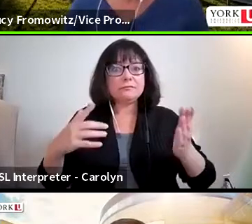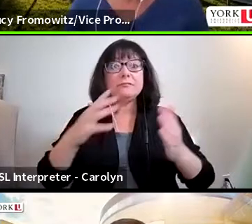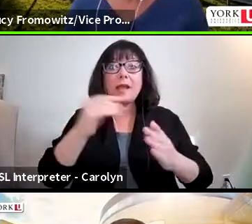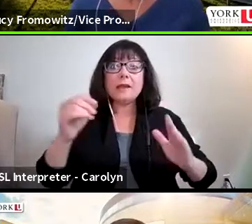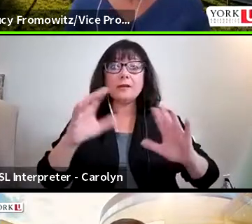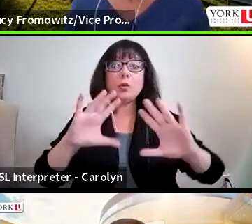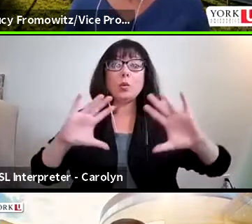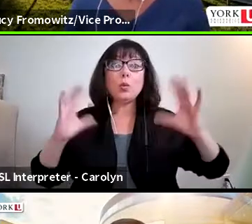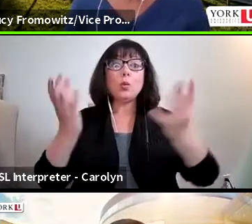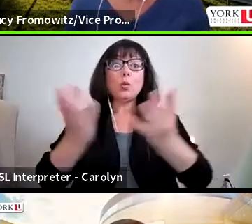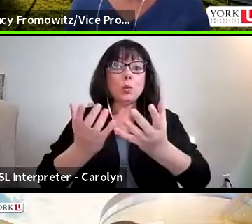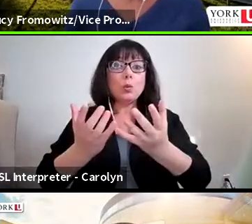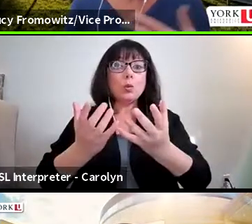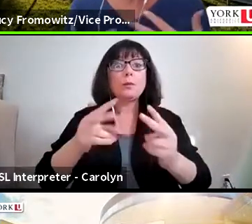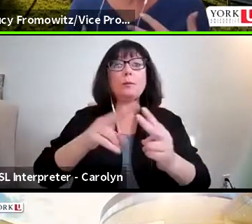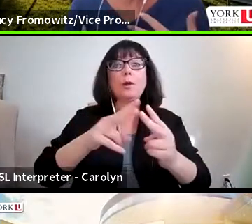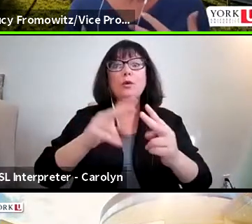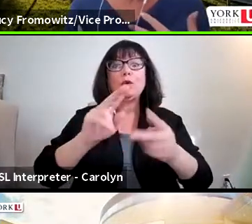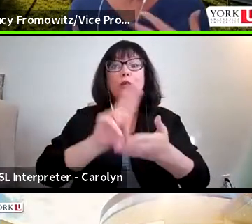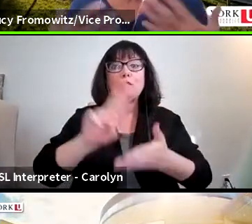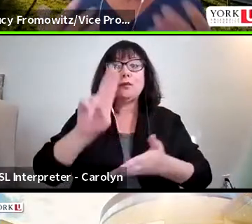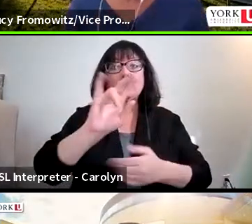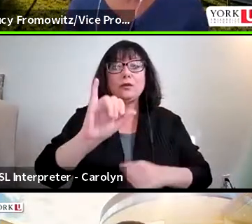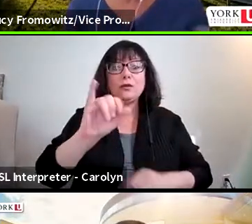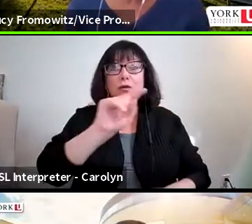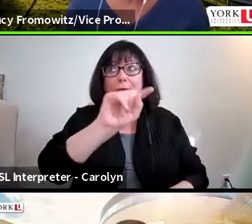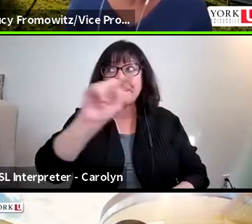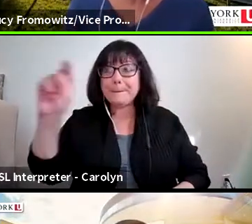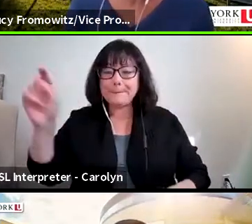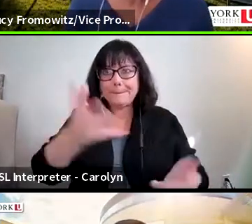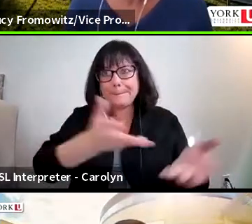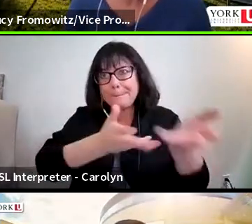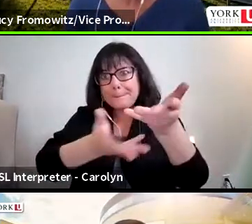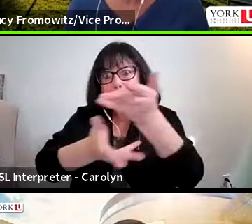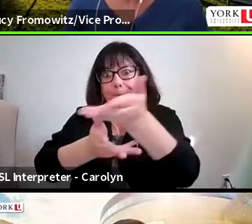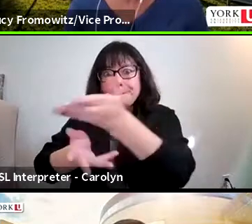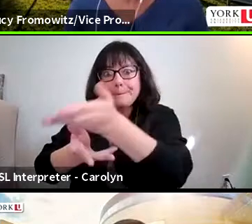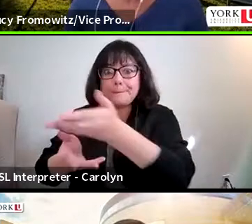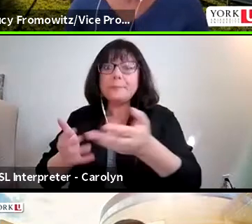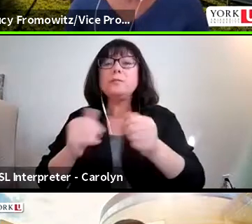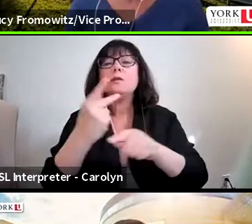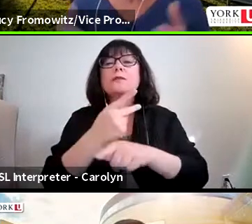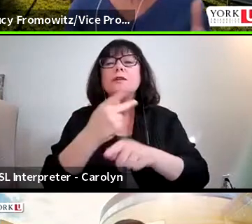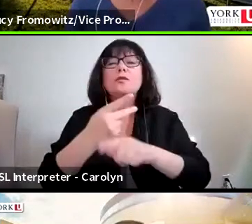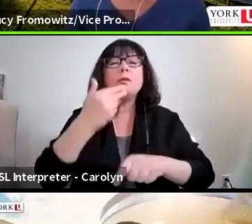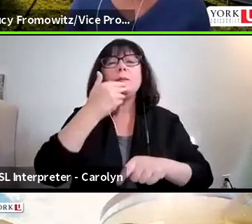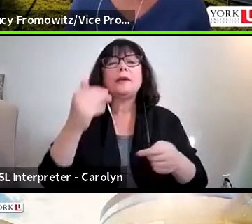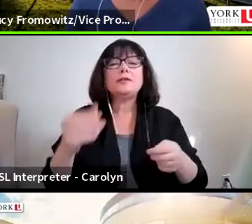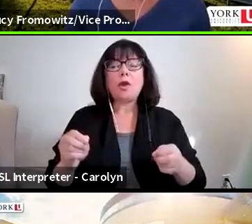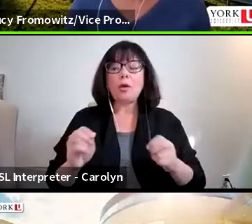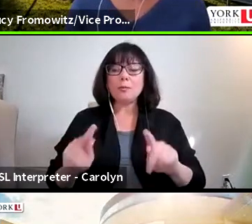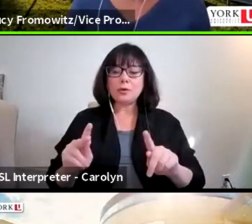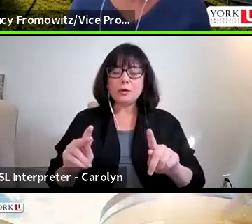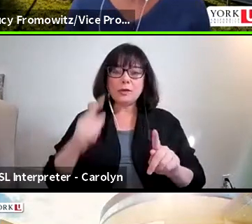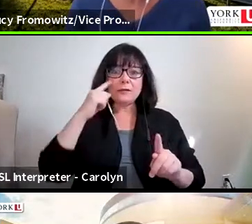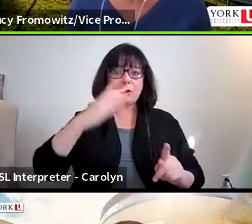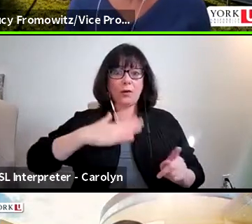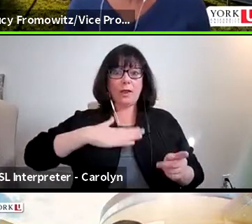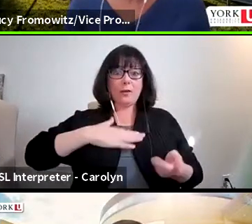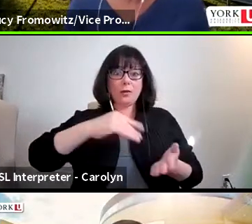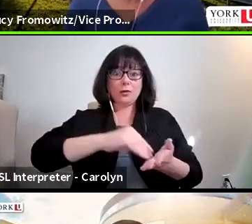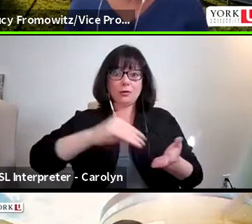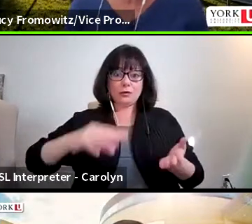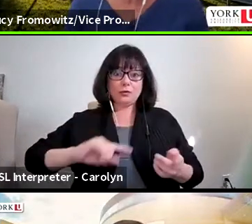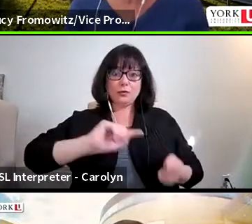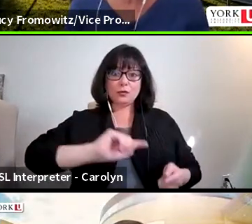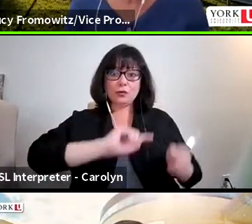these conversations, not only for our students to provide opportunities for them to go abroad, but for